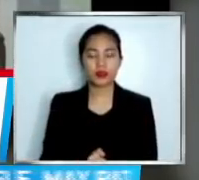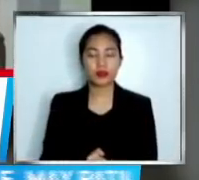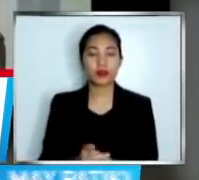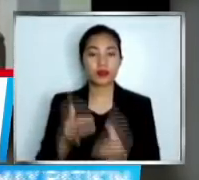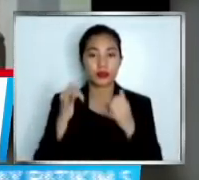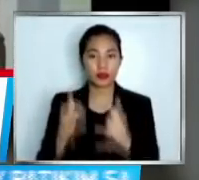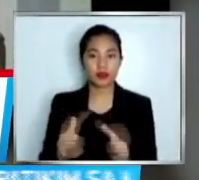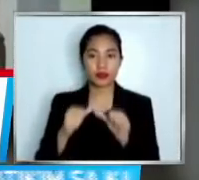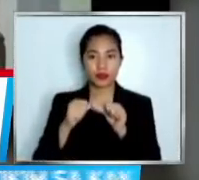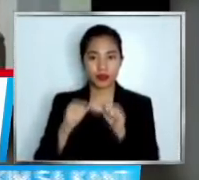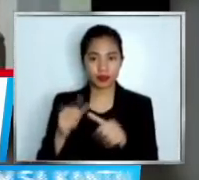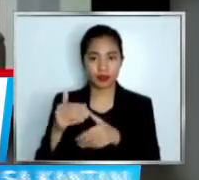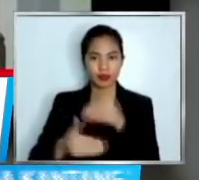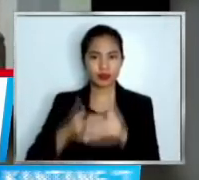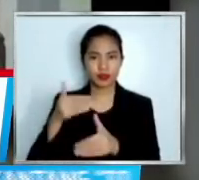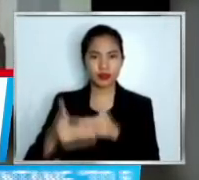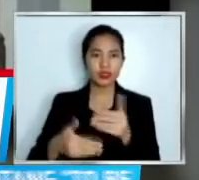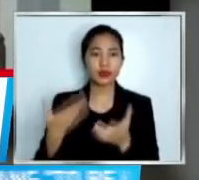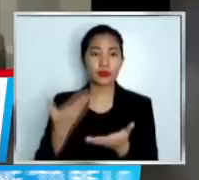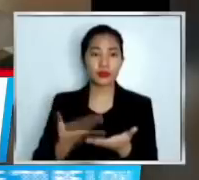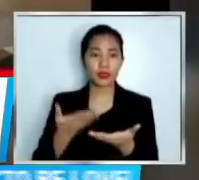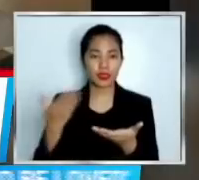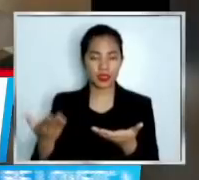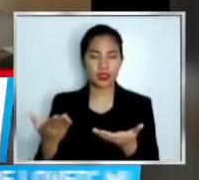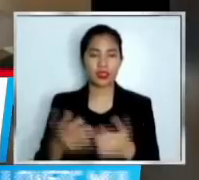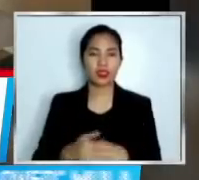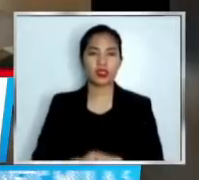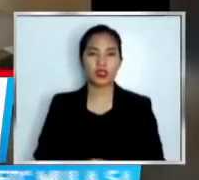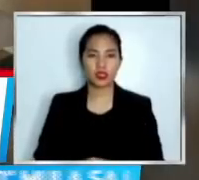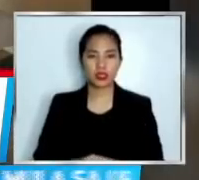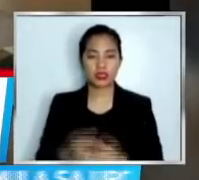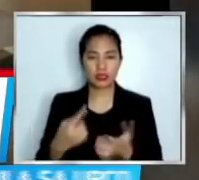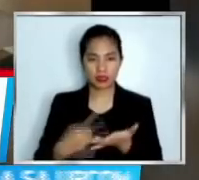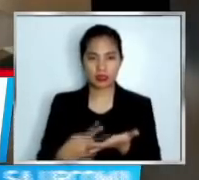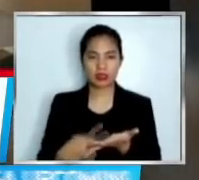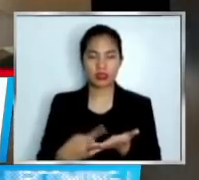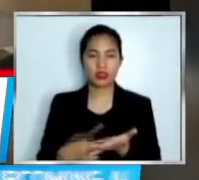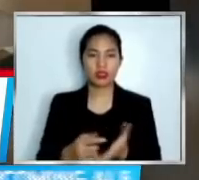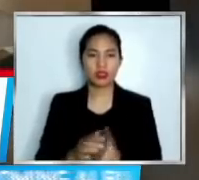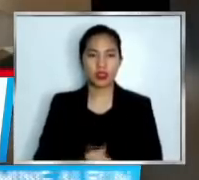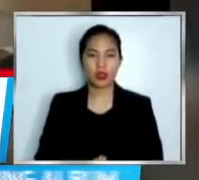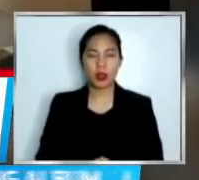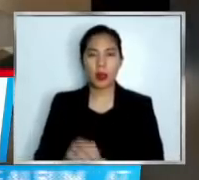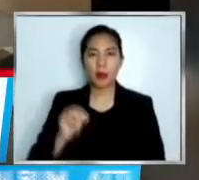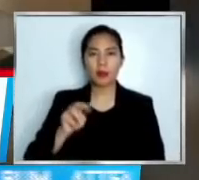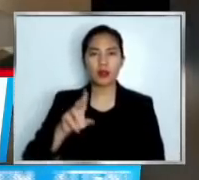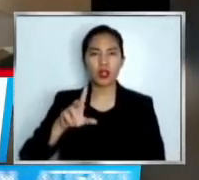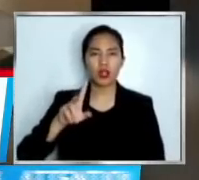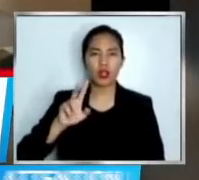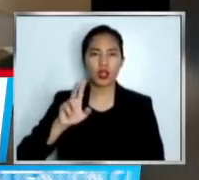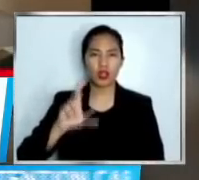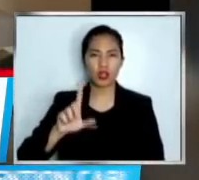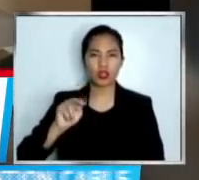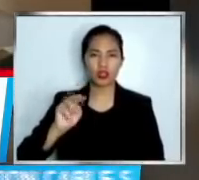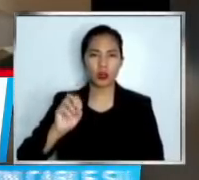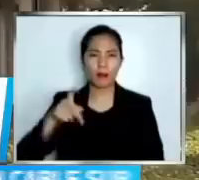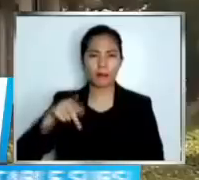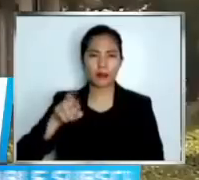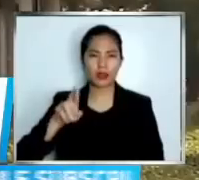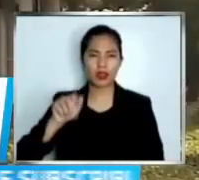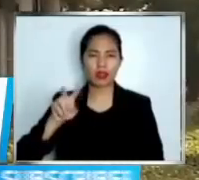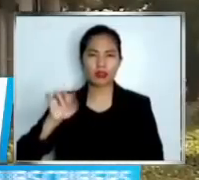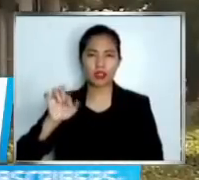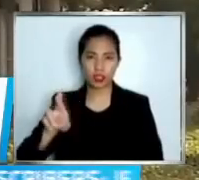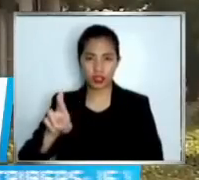procurement discussions. Bukod sa molnupiravir, may emergency use authorization na rin daw ang gamot na Ronapree.